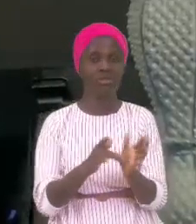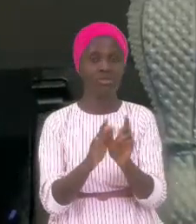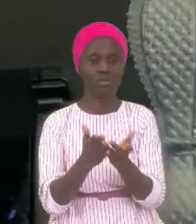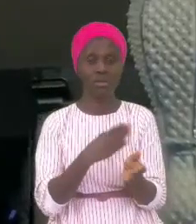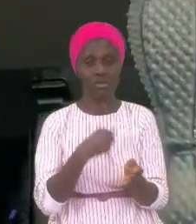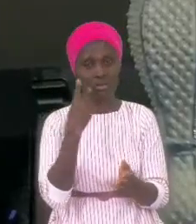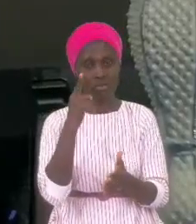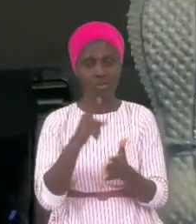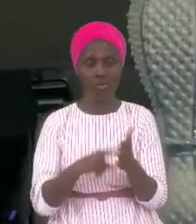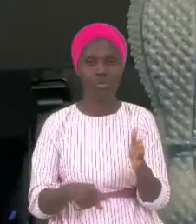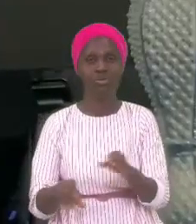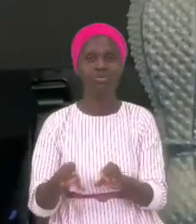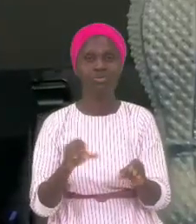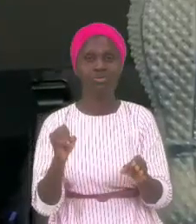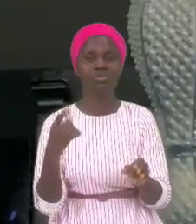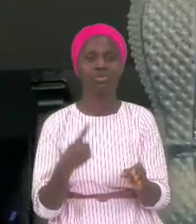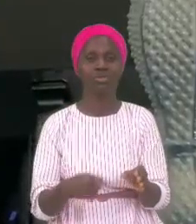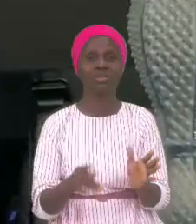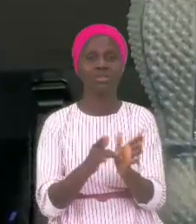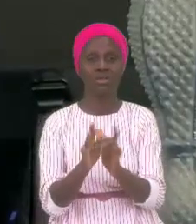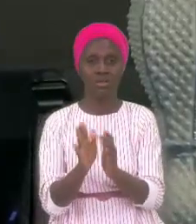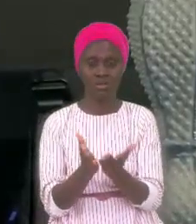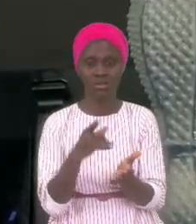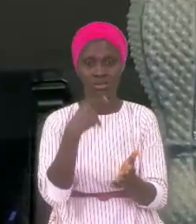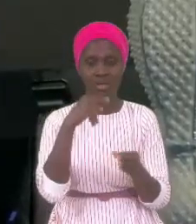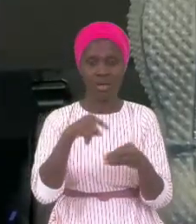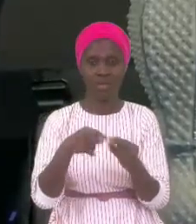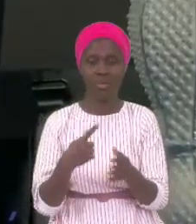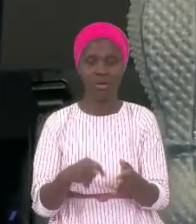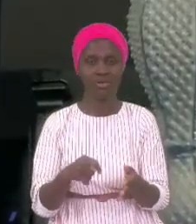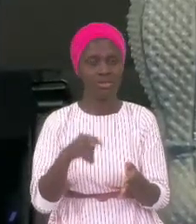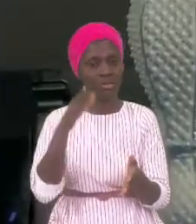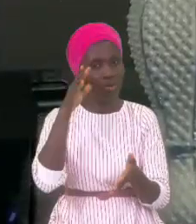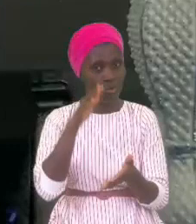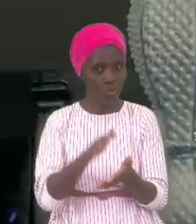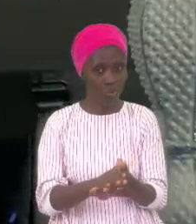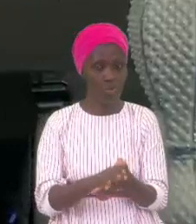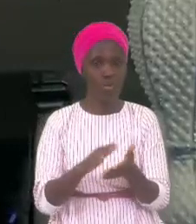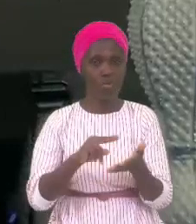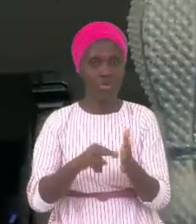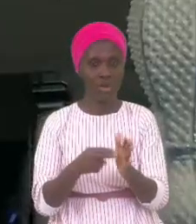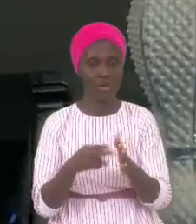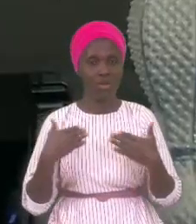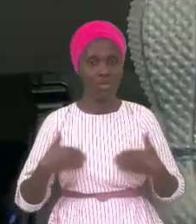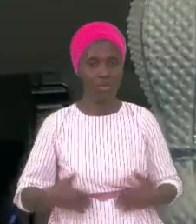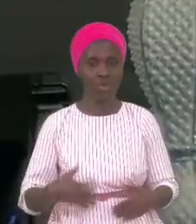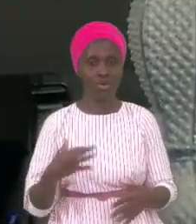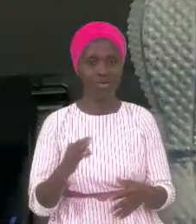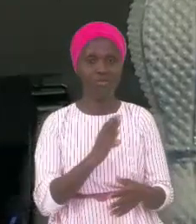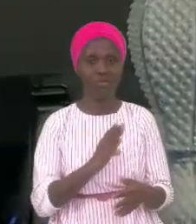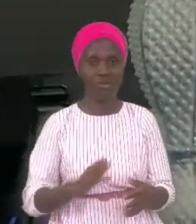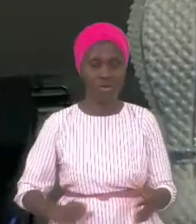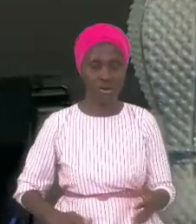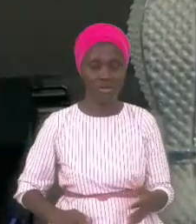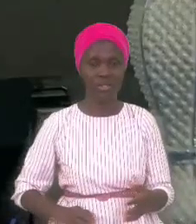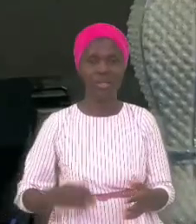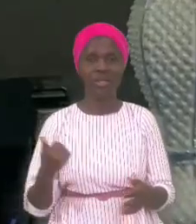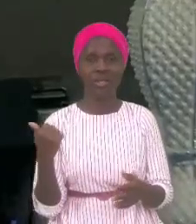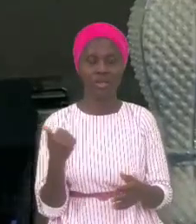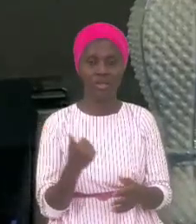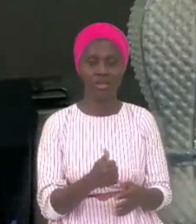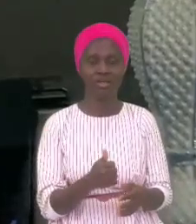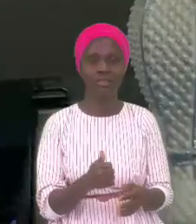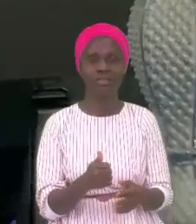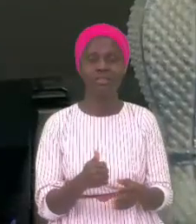scripture say about the body. That is the body of Christ. Is there any indication in the Old Testament,